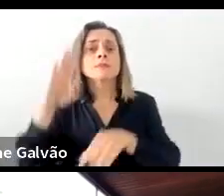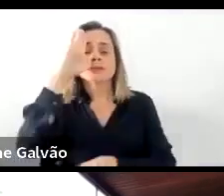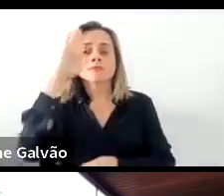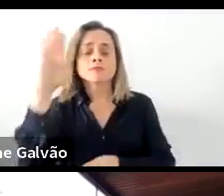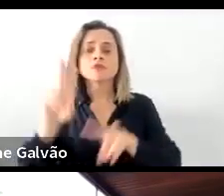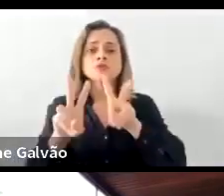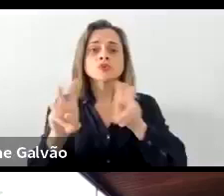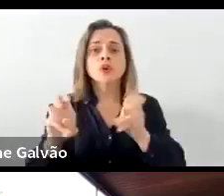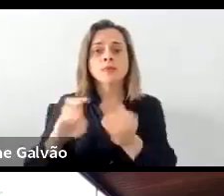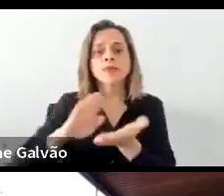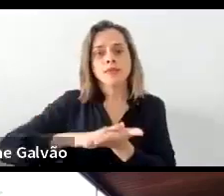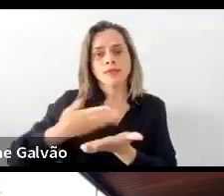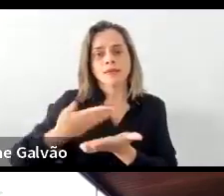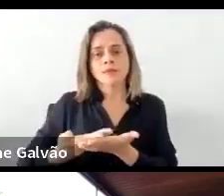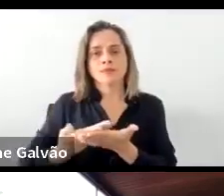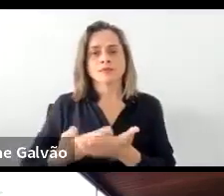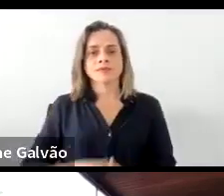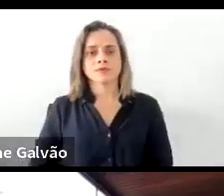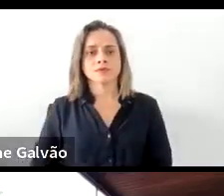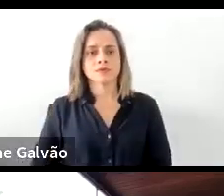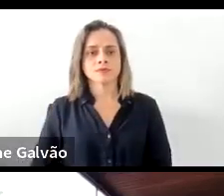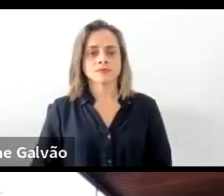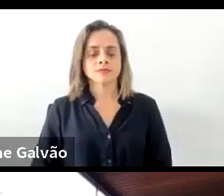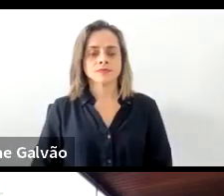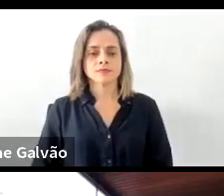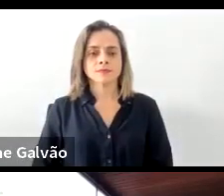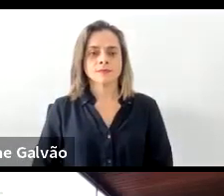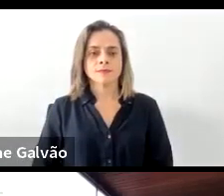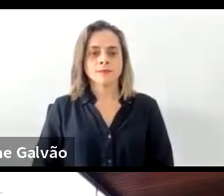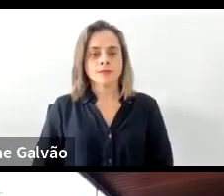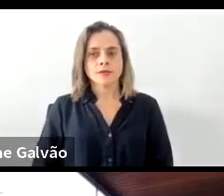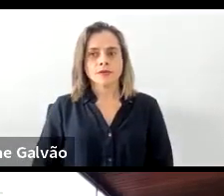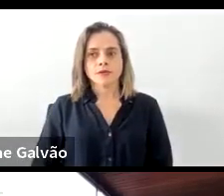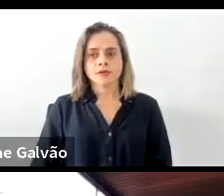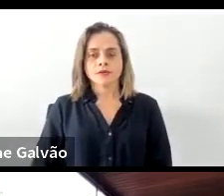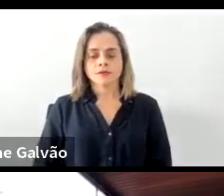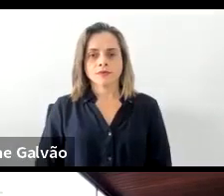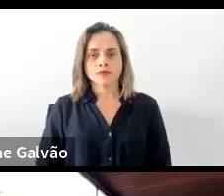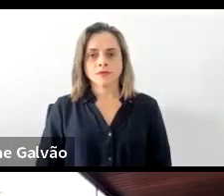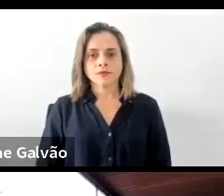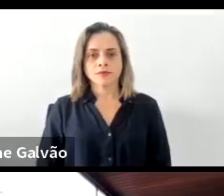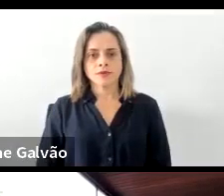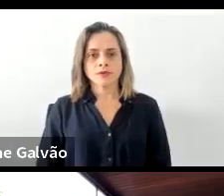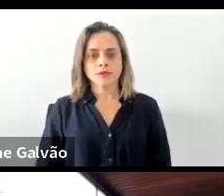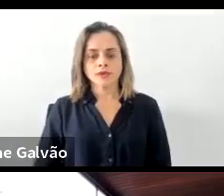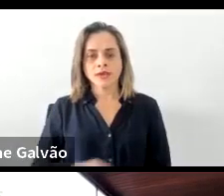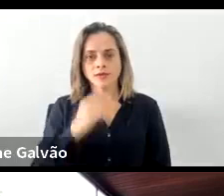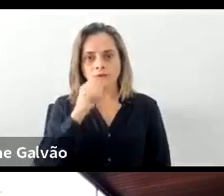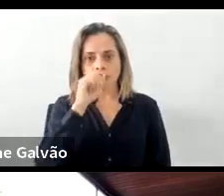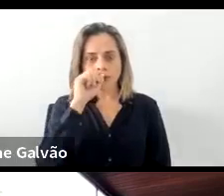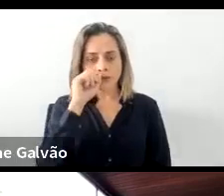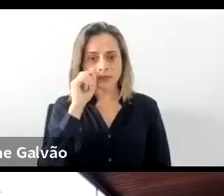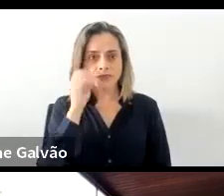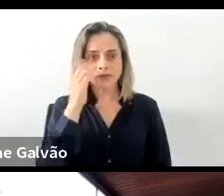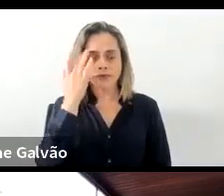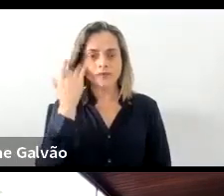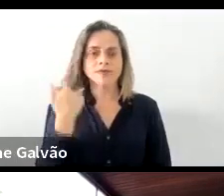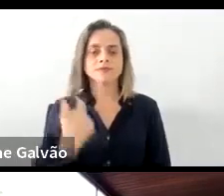so we can give some explanation on how to deal with the interpretation here on Zoom.